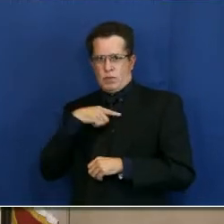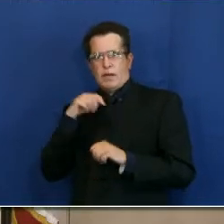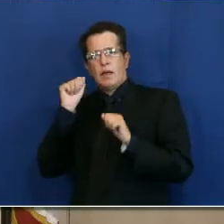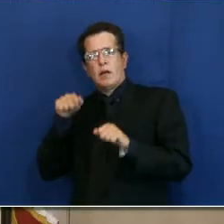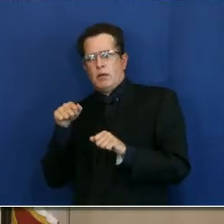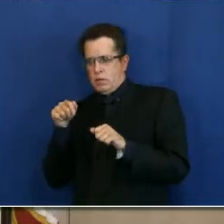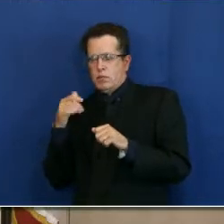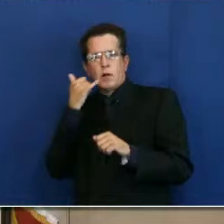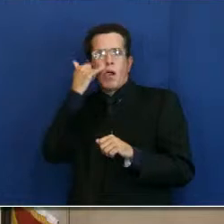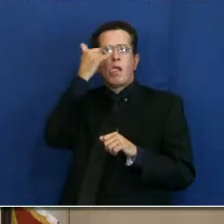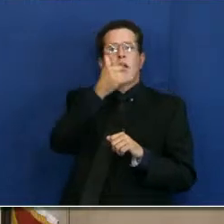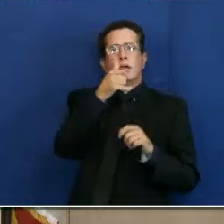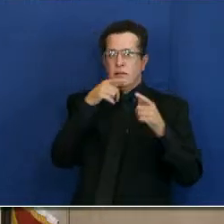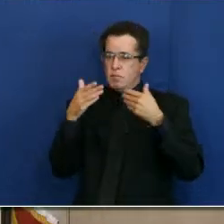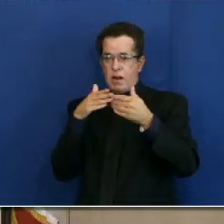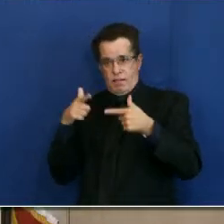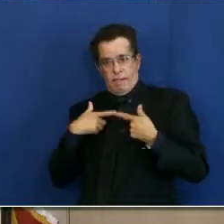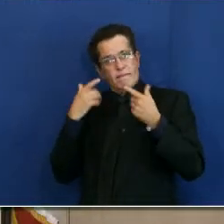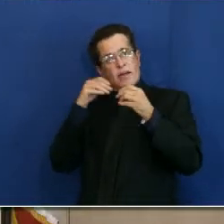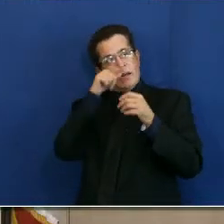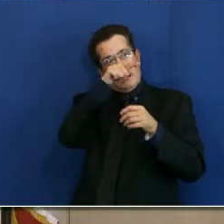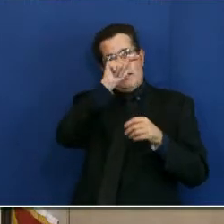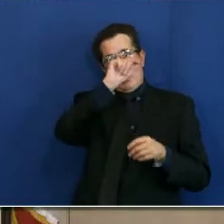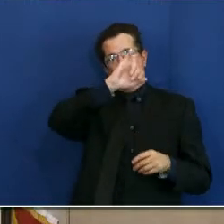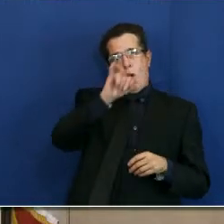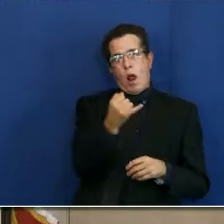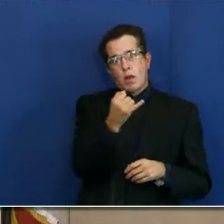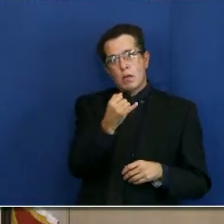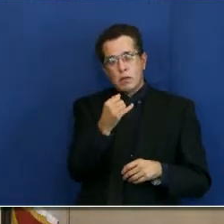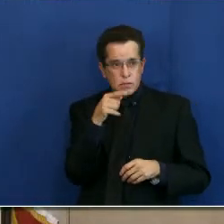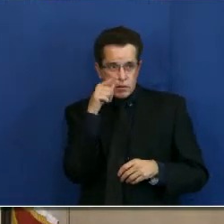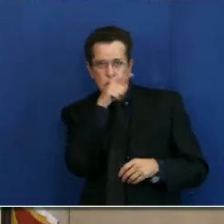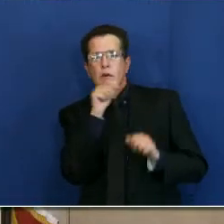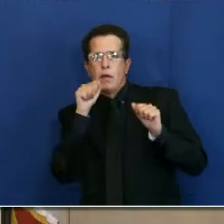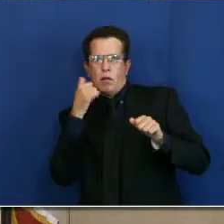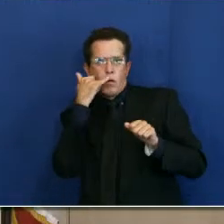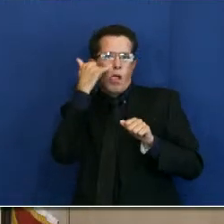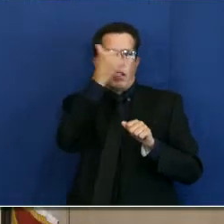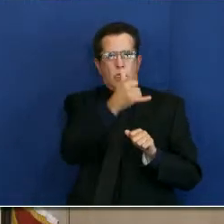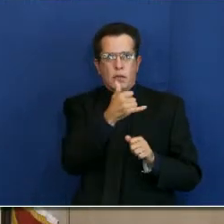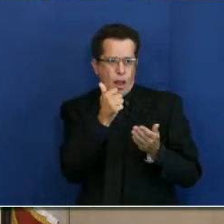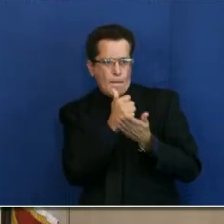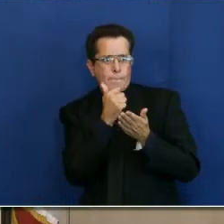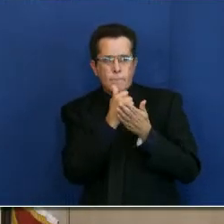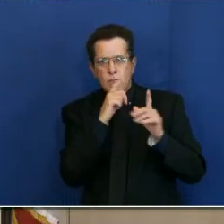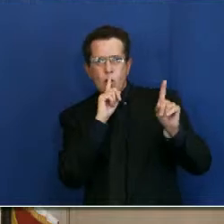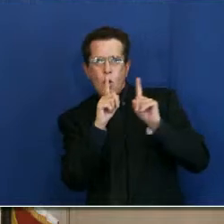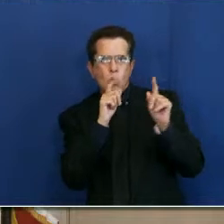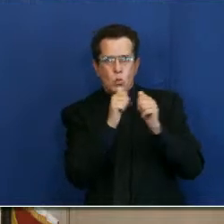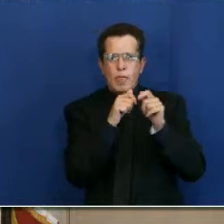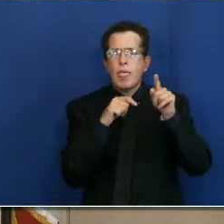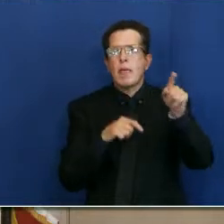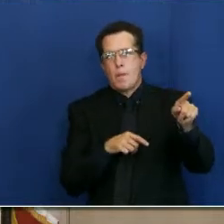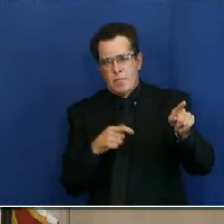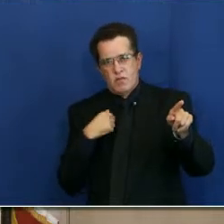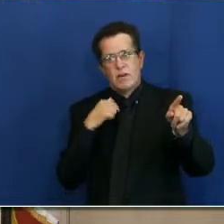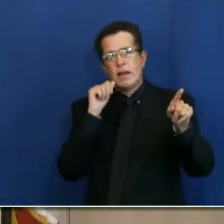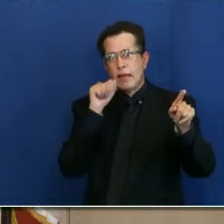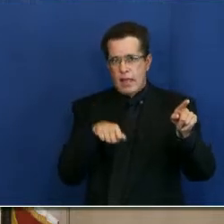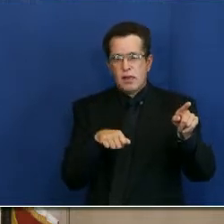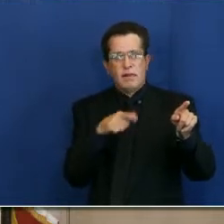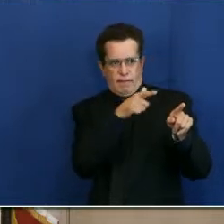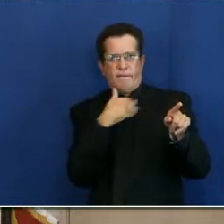our counterparts in public health in Tijuana to follow up with those individuals. And obviously, if they